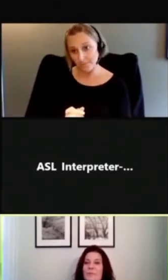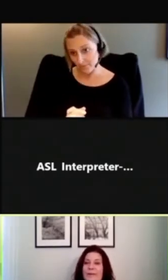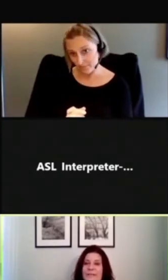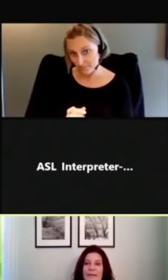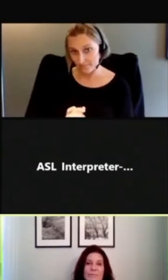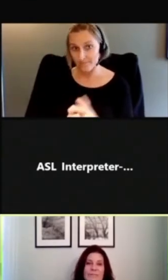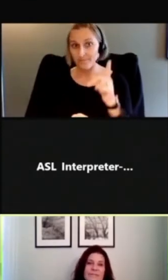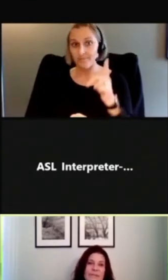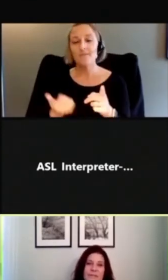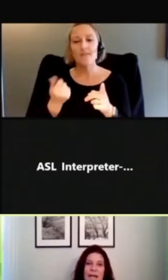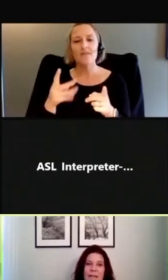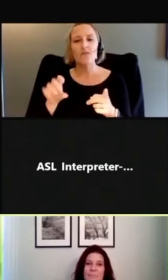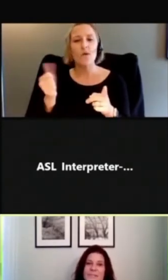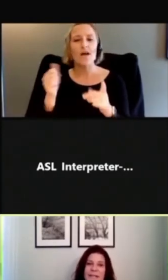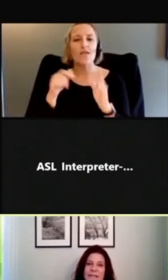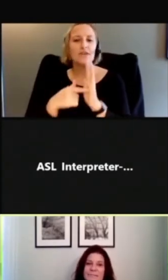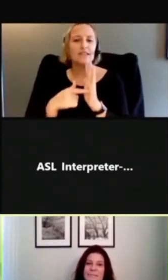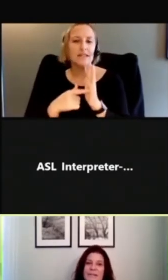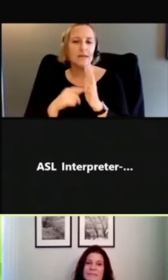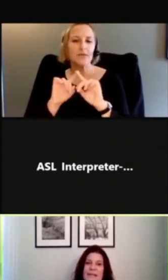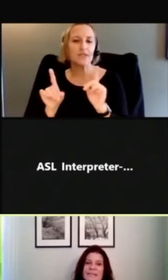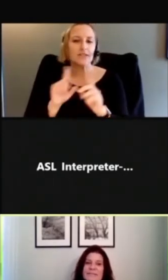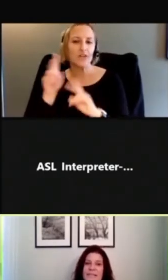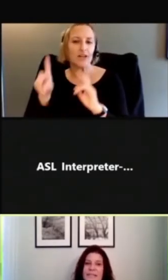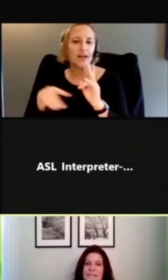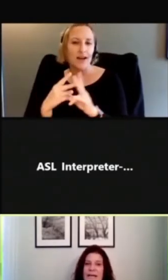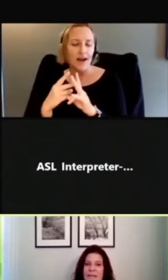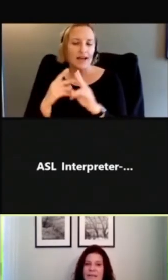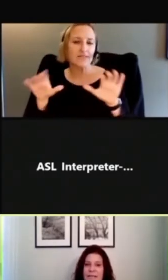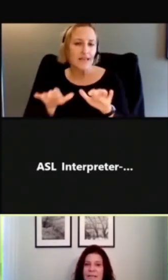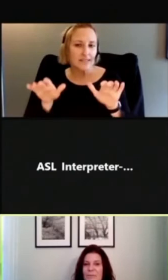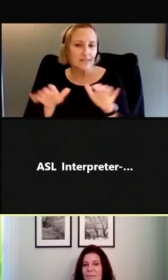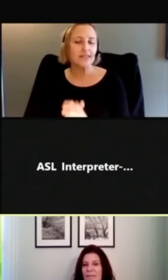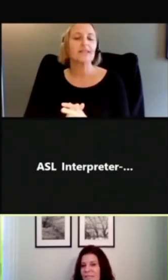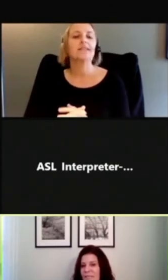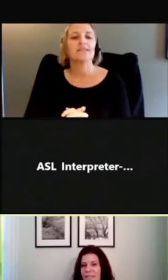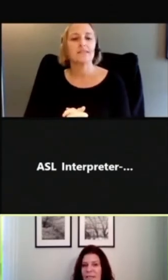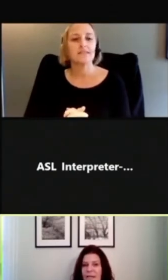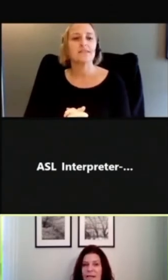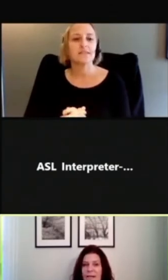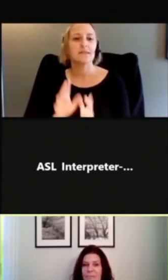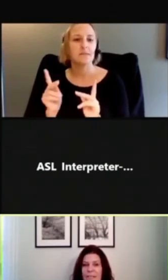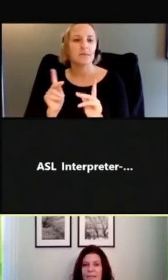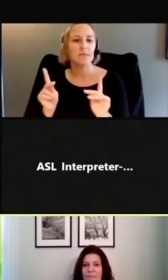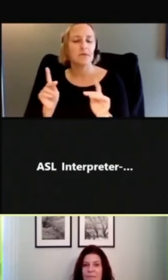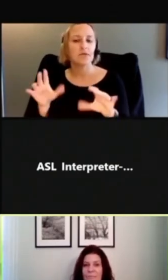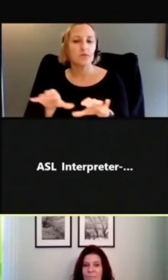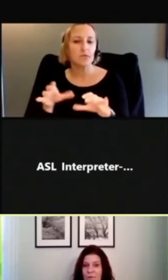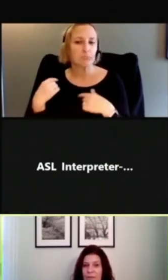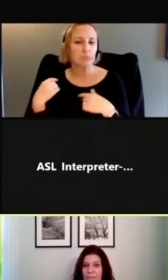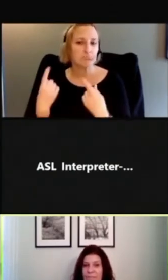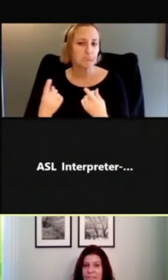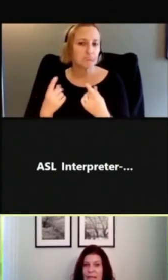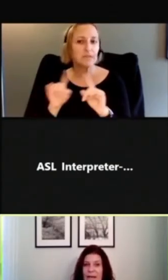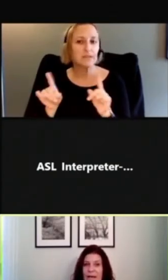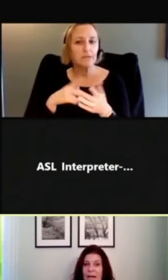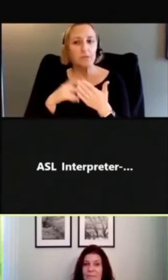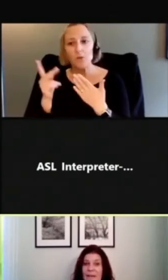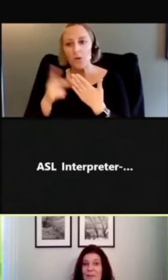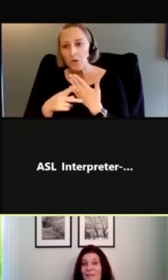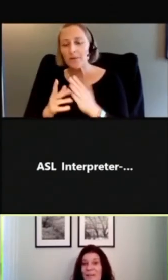So here's a few more examples of other types of activities that people have done in their different